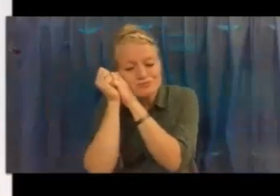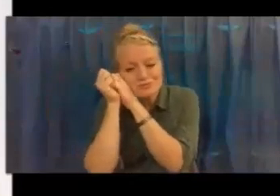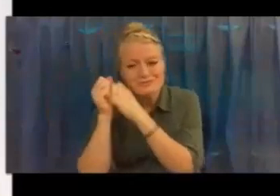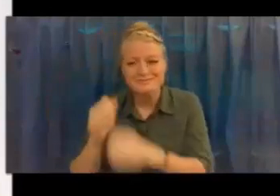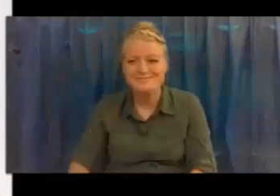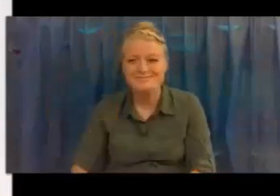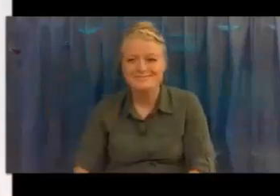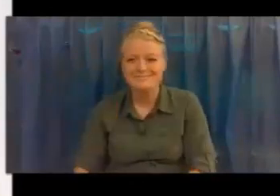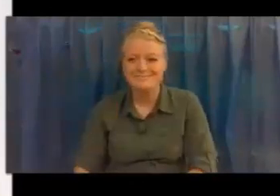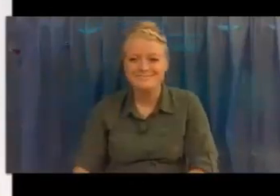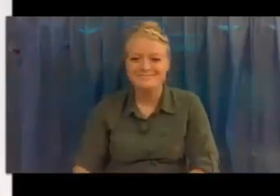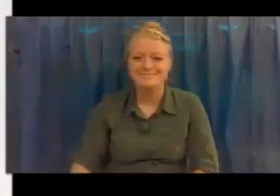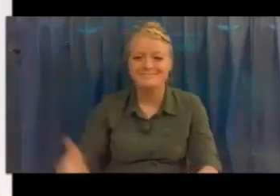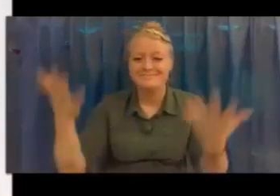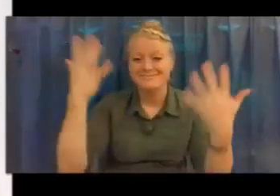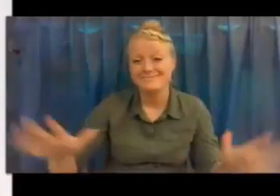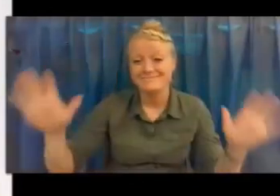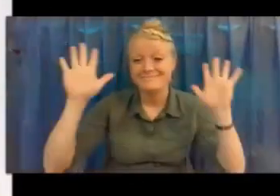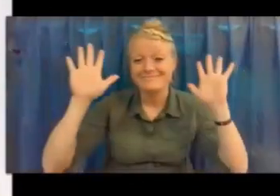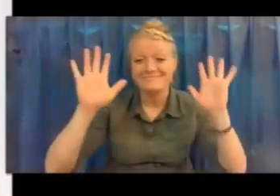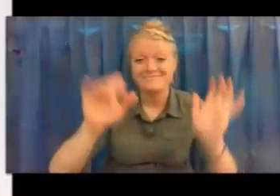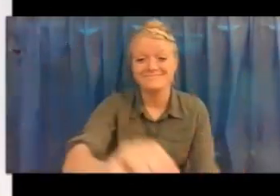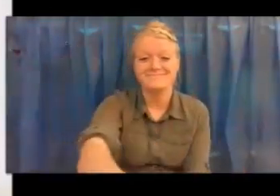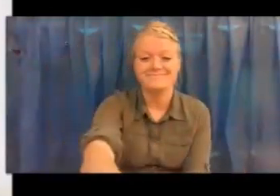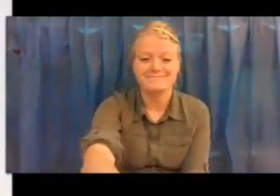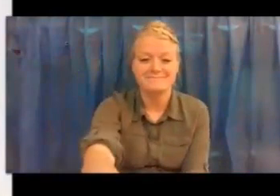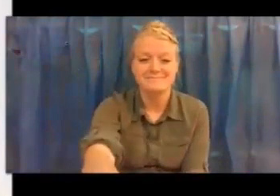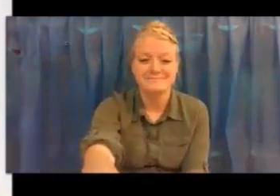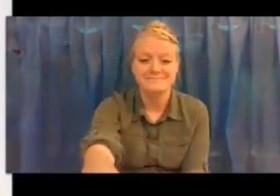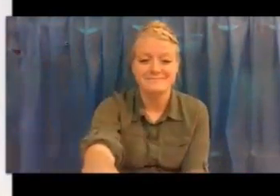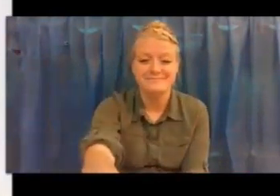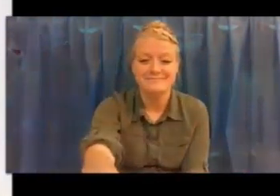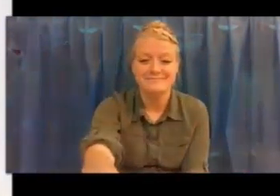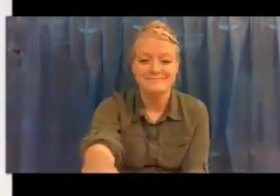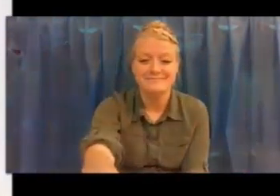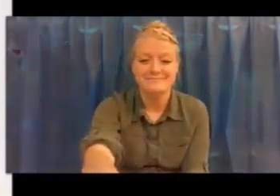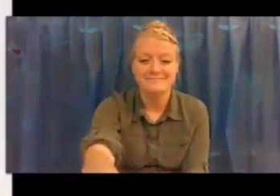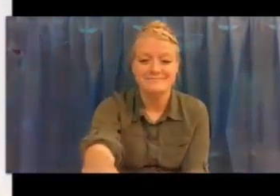loves to be held and hugged. The end.